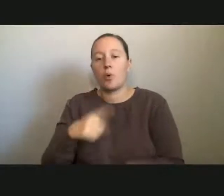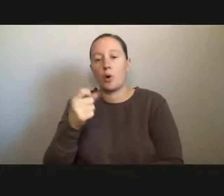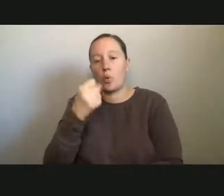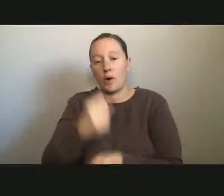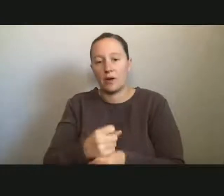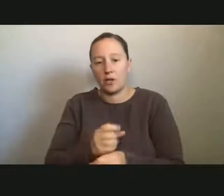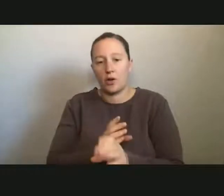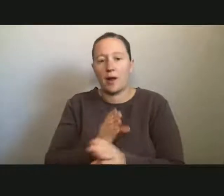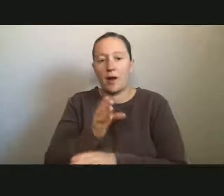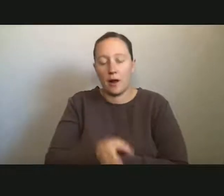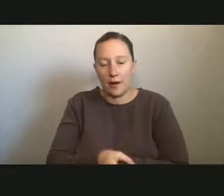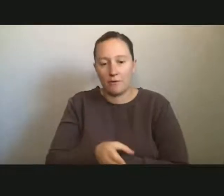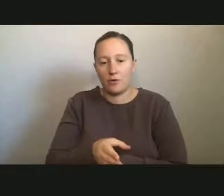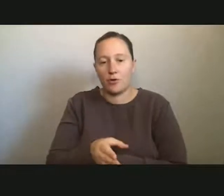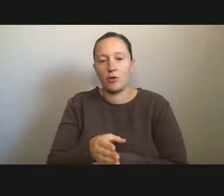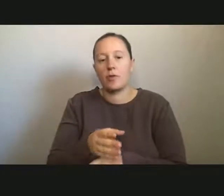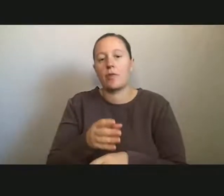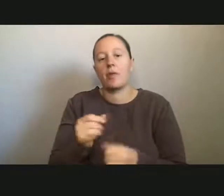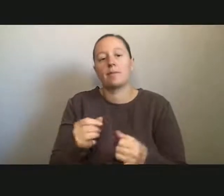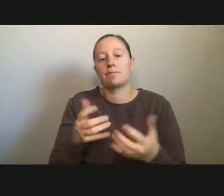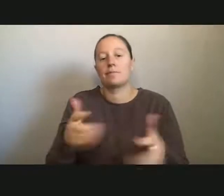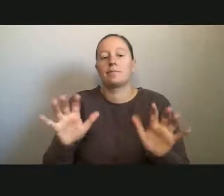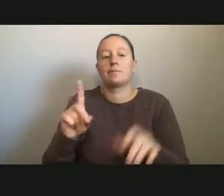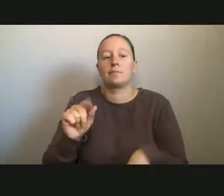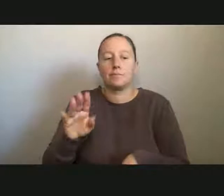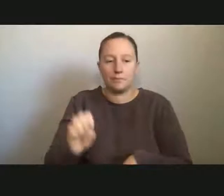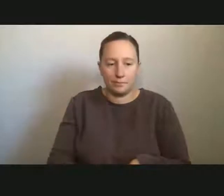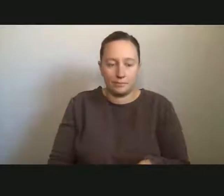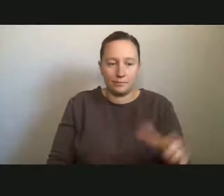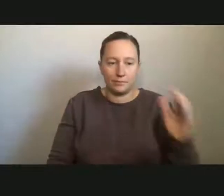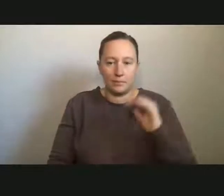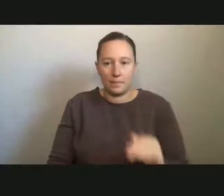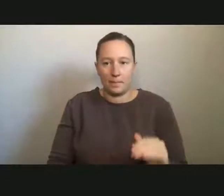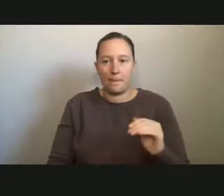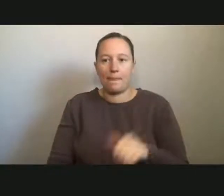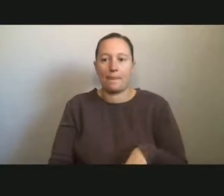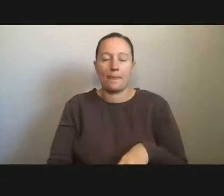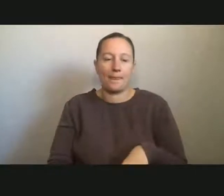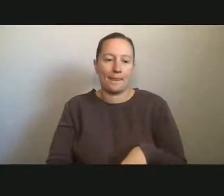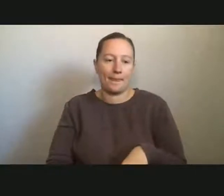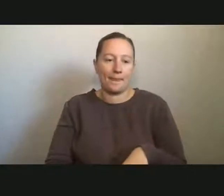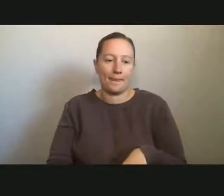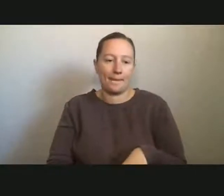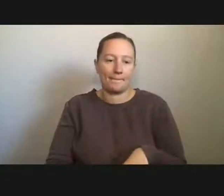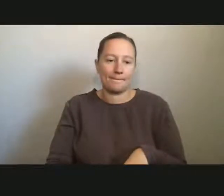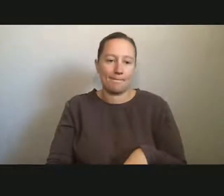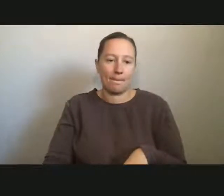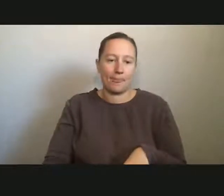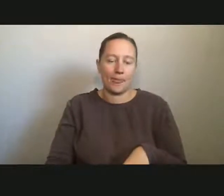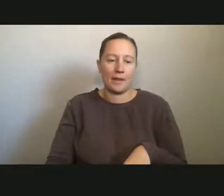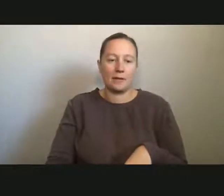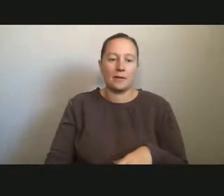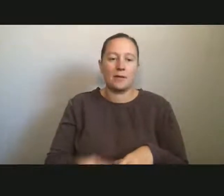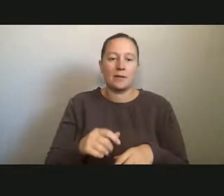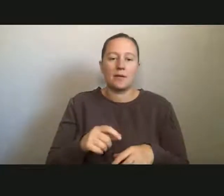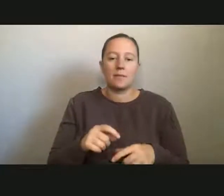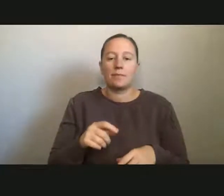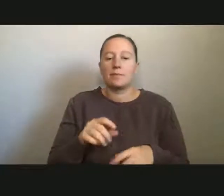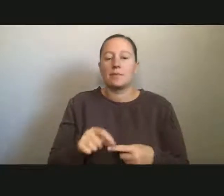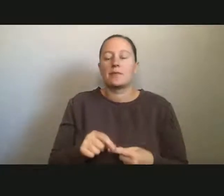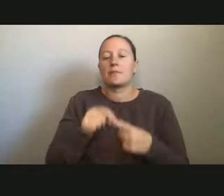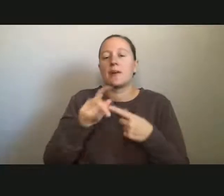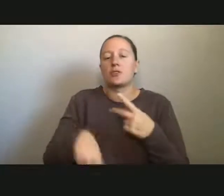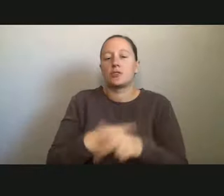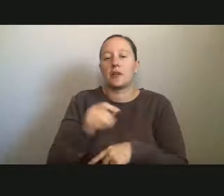primary completion date of the study. Now, the next thing we need to briefly talk about is a special type of clinical trial